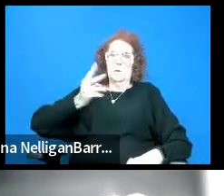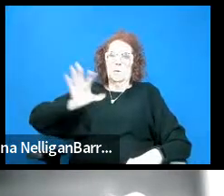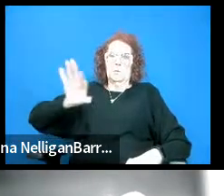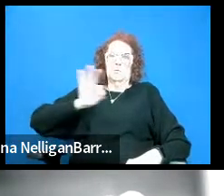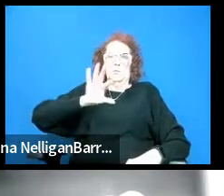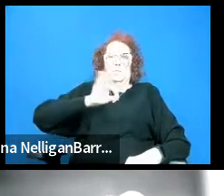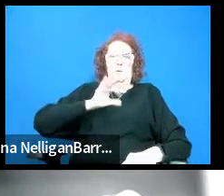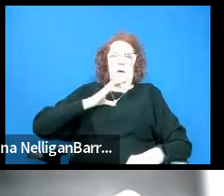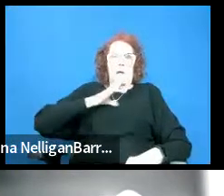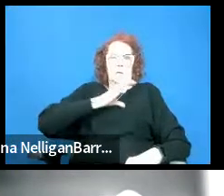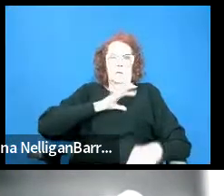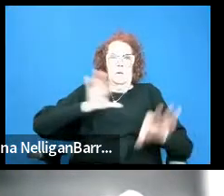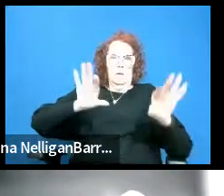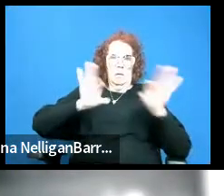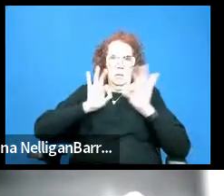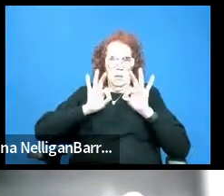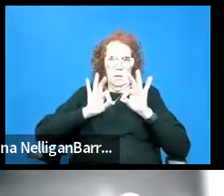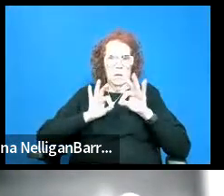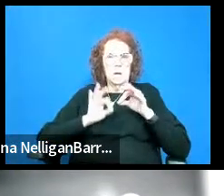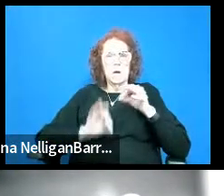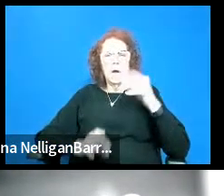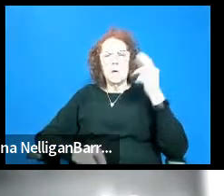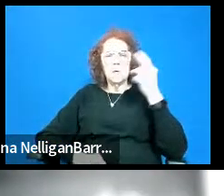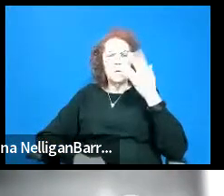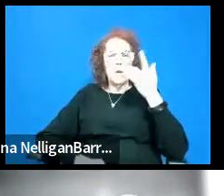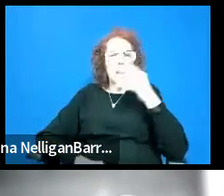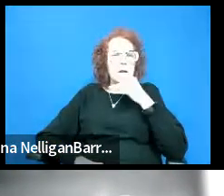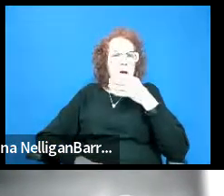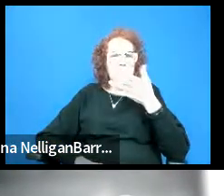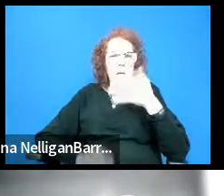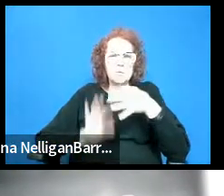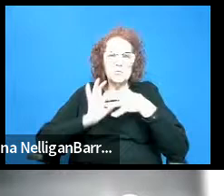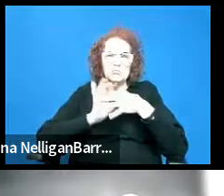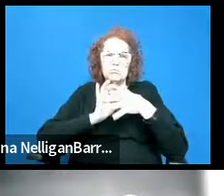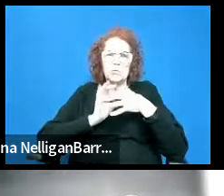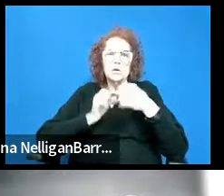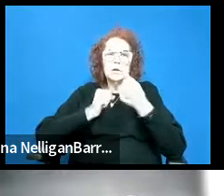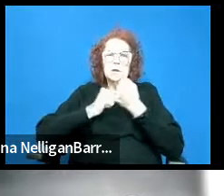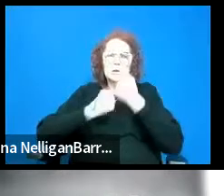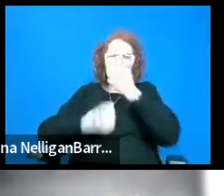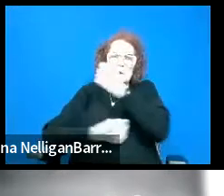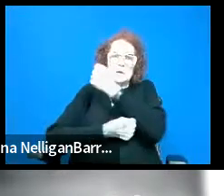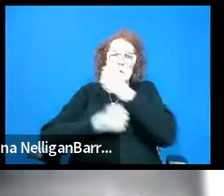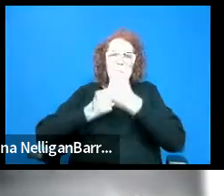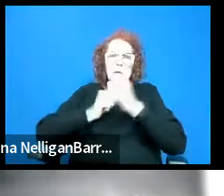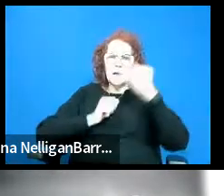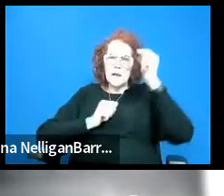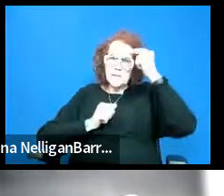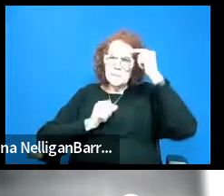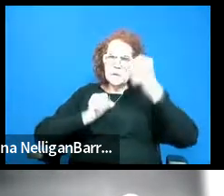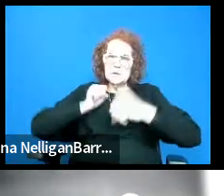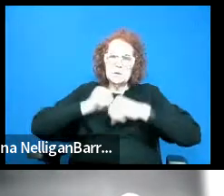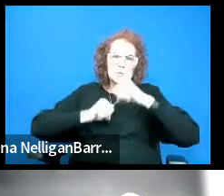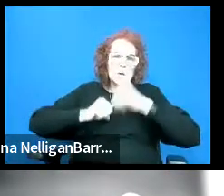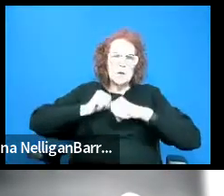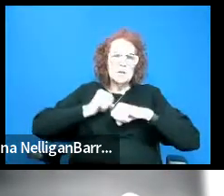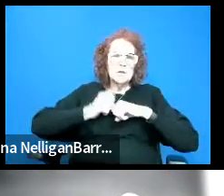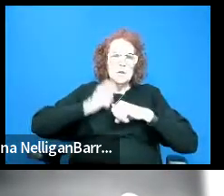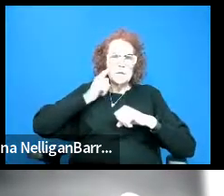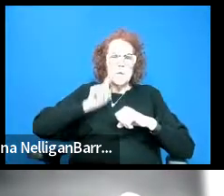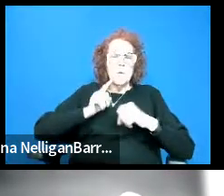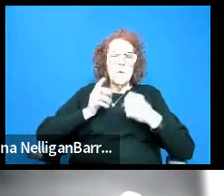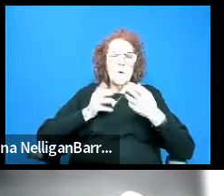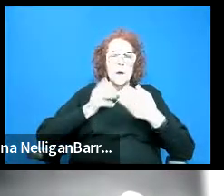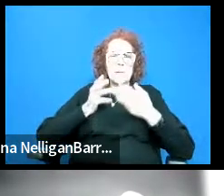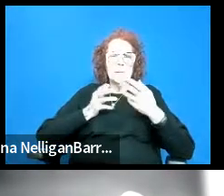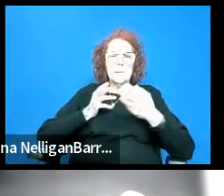a relationship structure or governance structure for the task force that would not include a council member